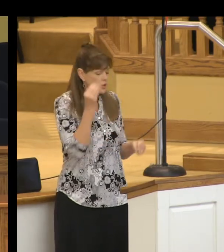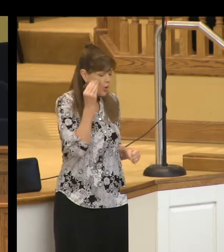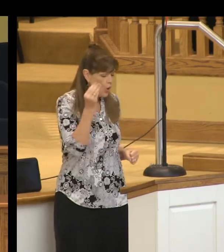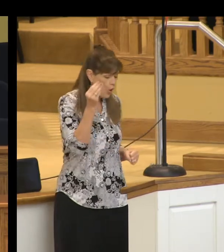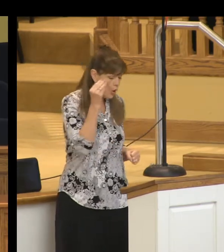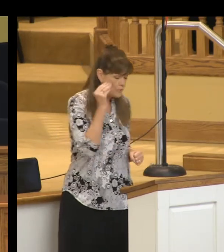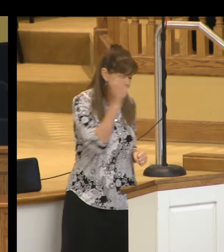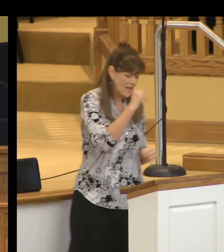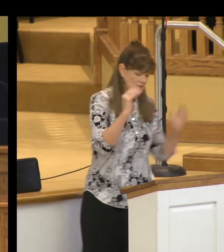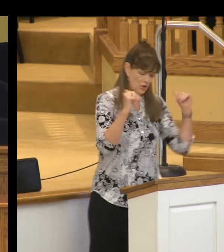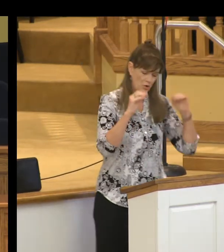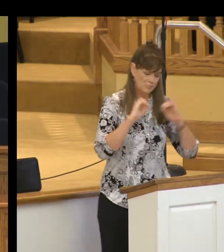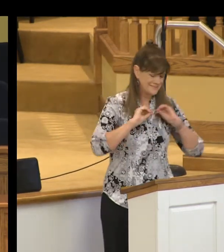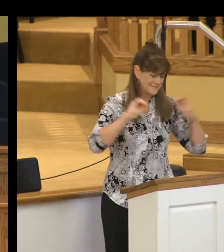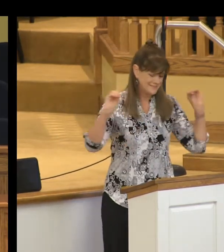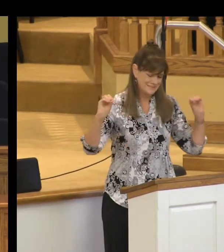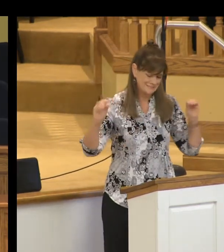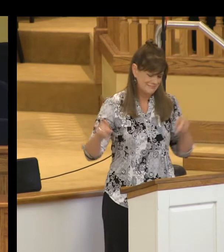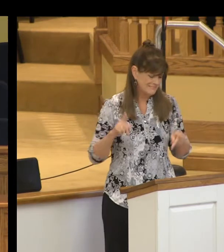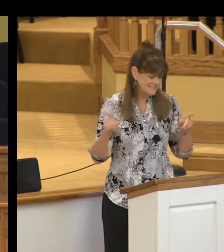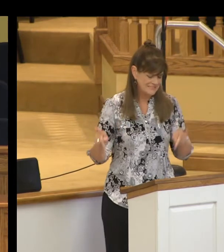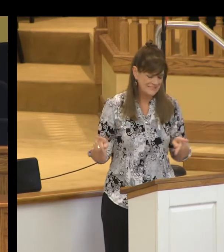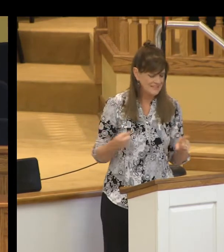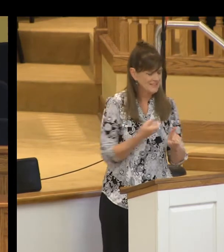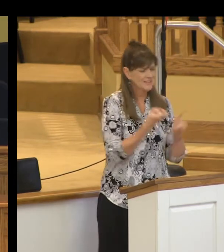broken homes and hopeless